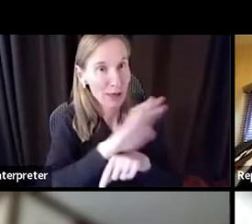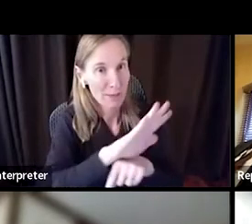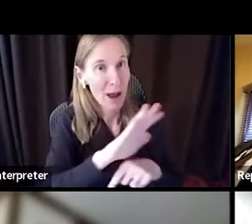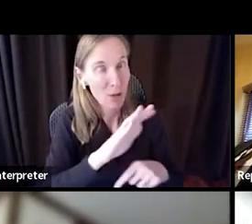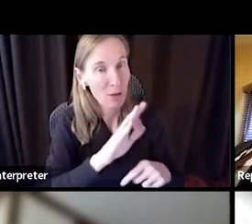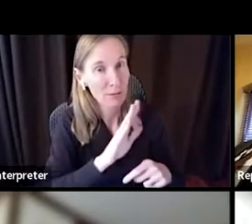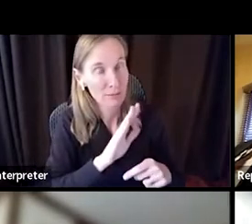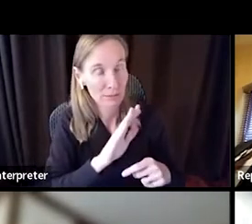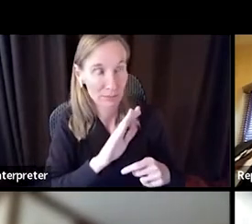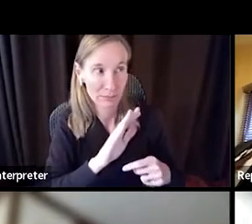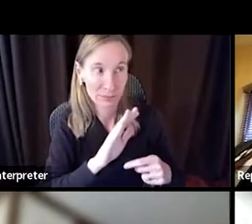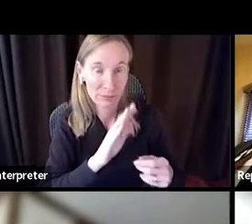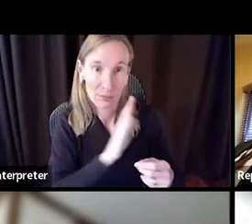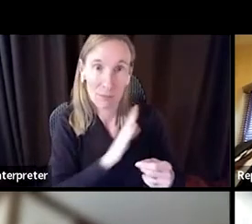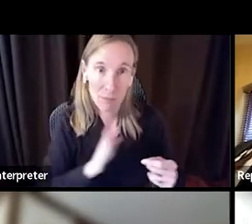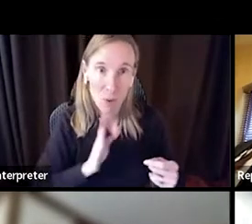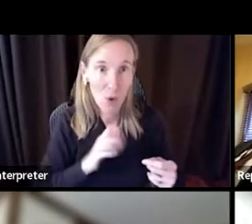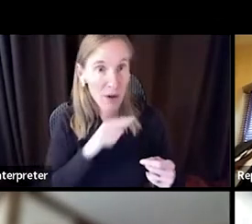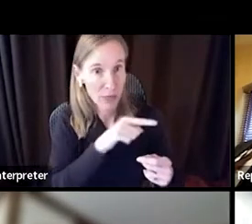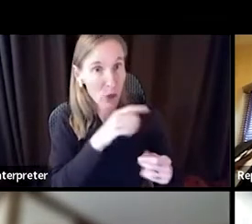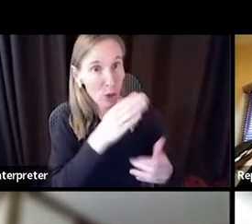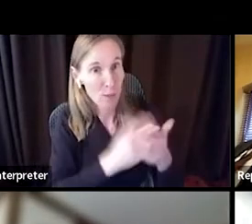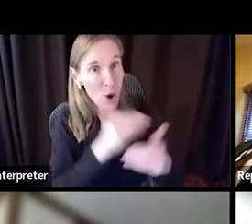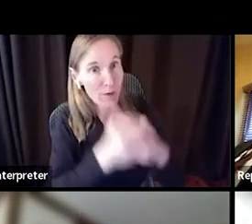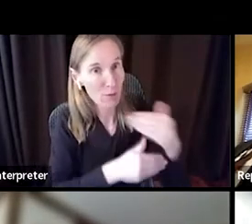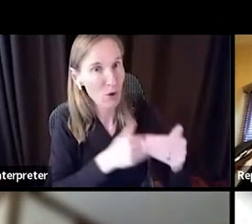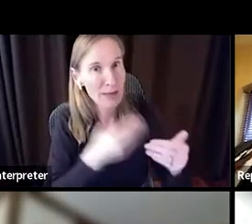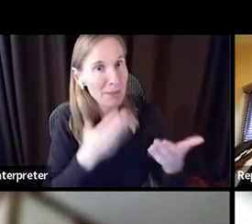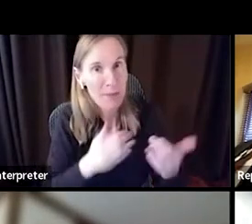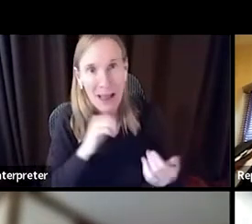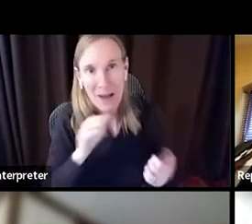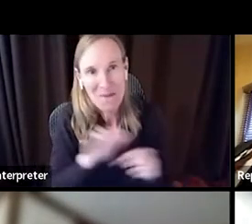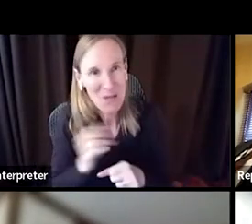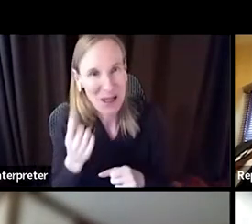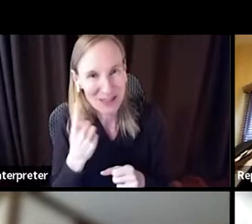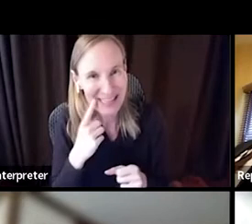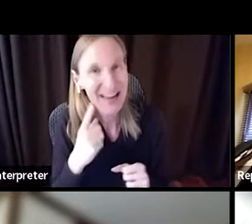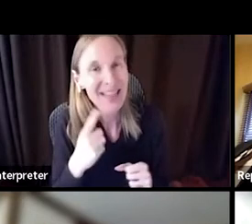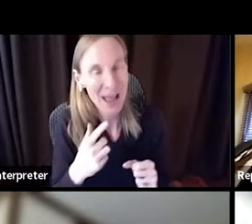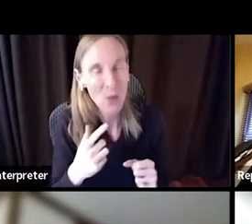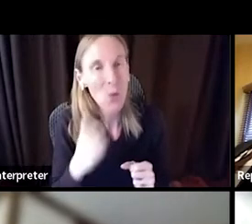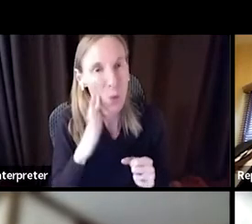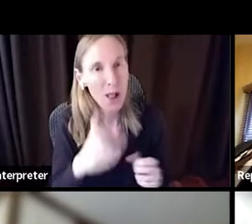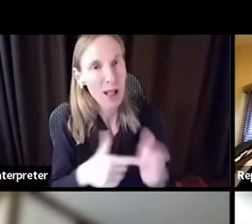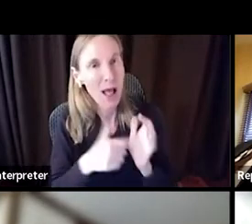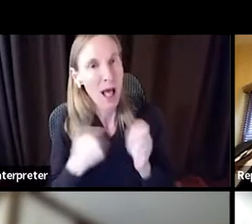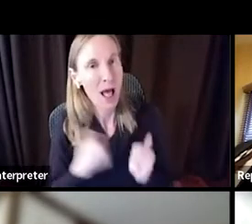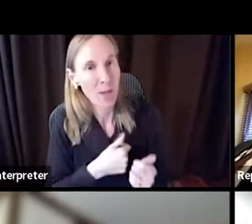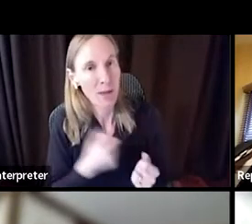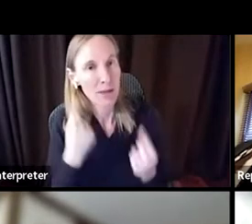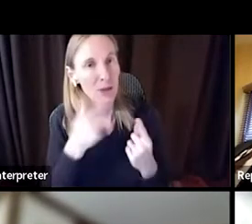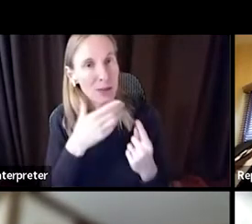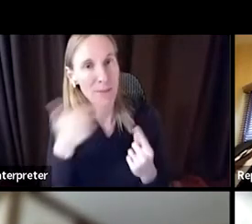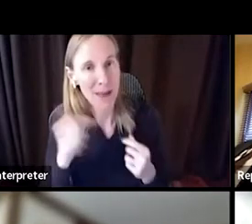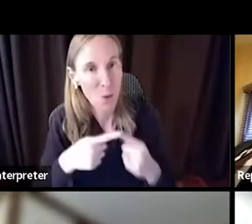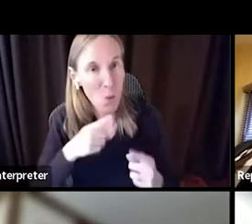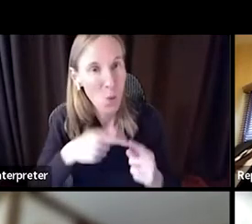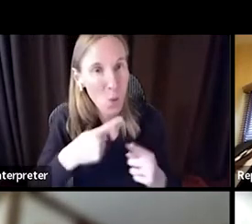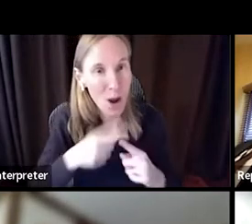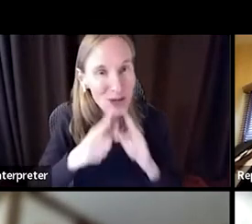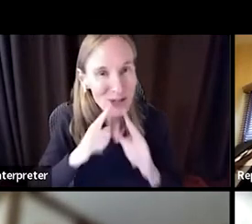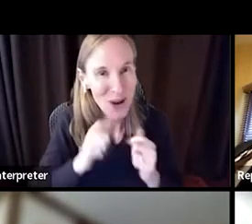have, there may be part of the process that I don't yet understand that will be revealed when we talk to them. So with